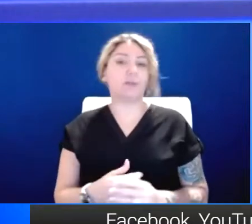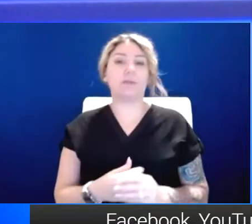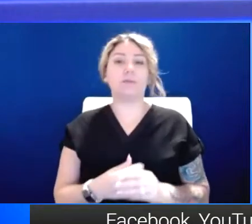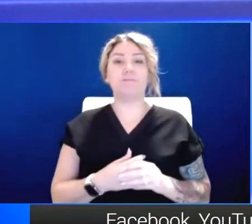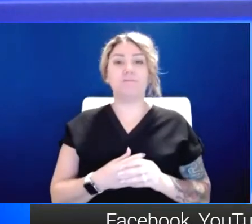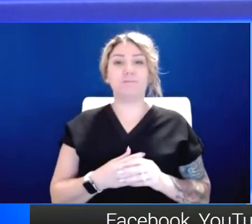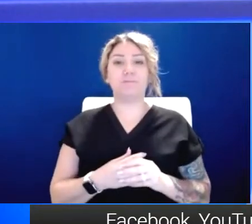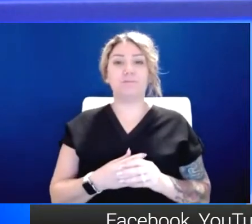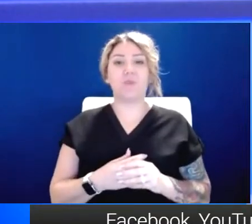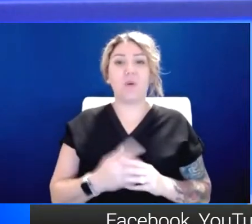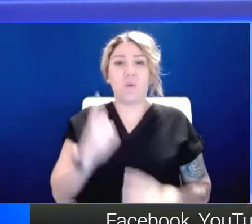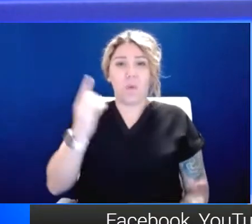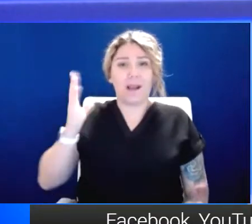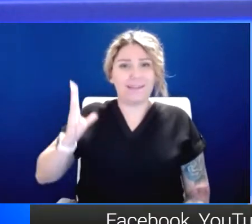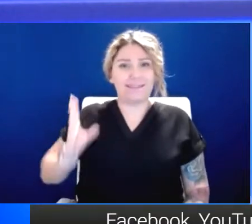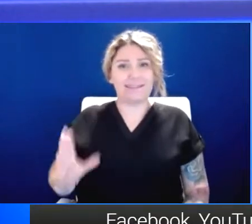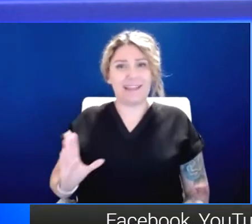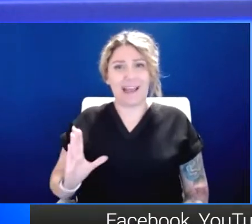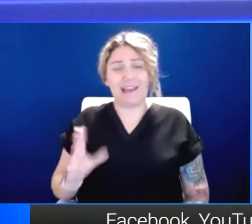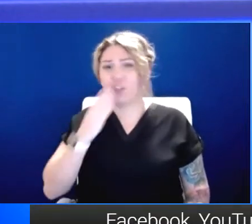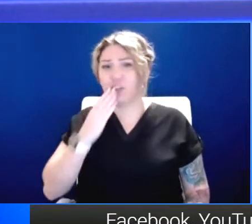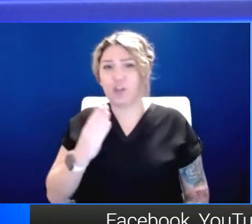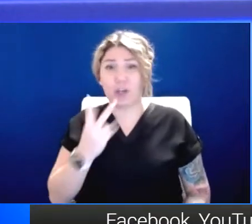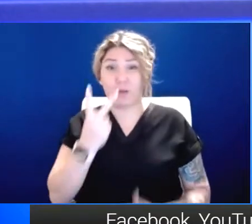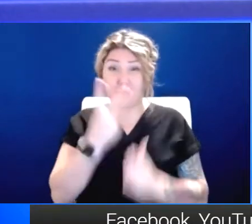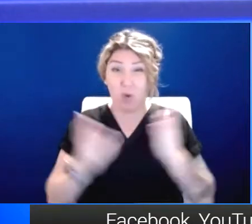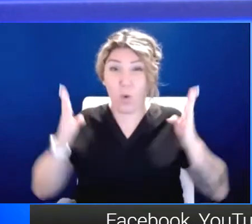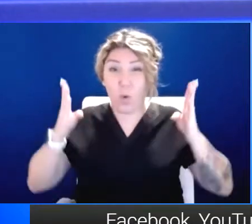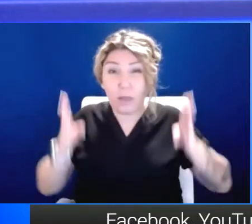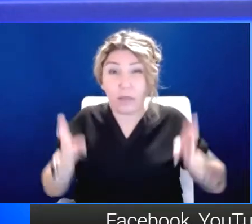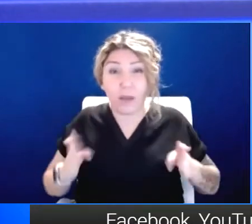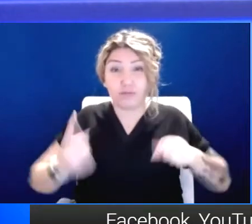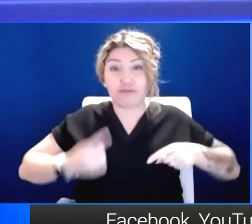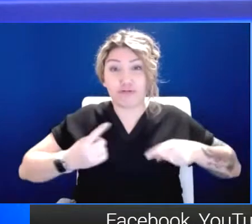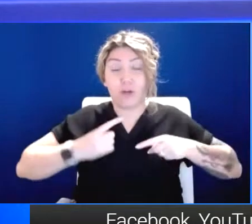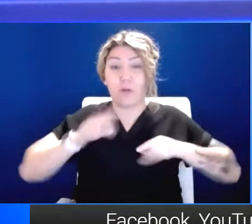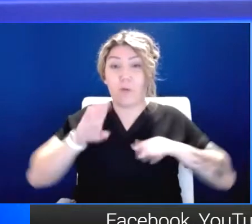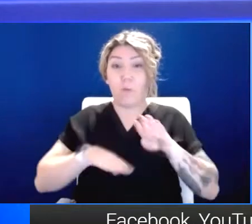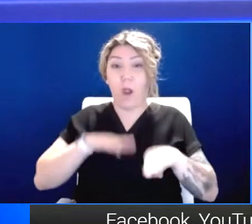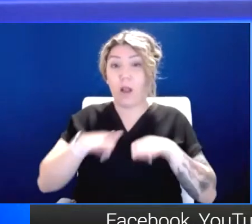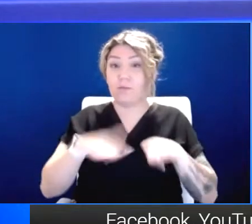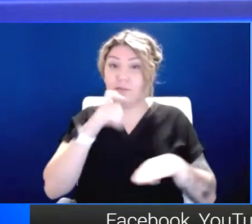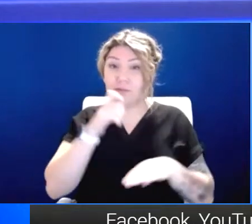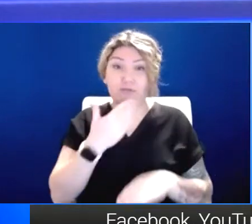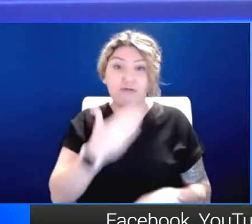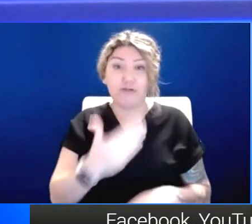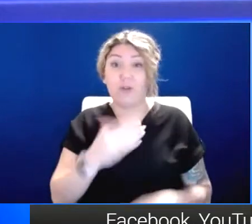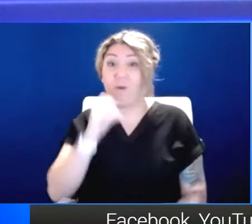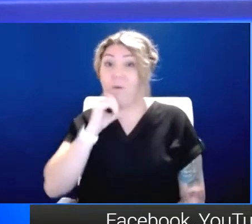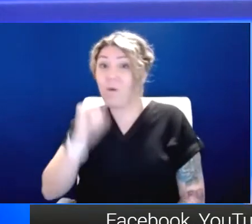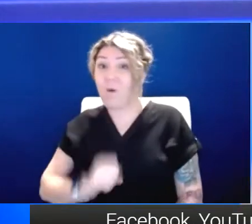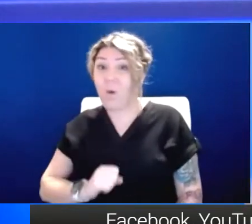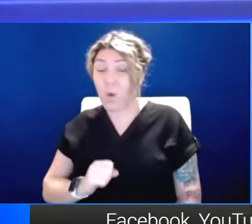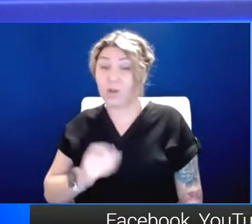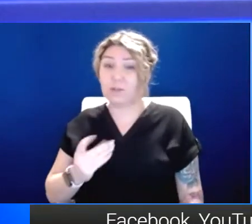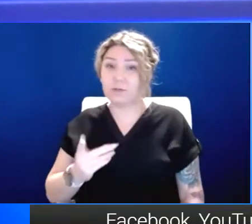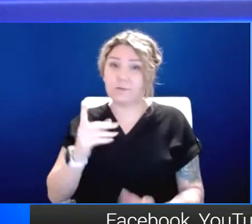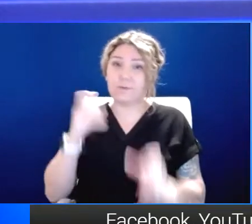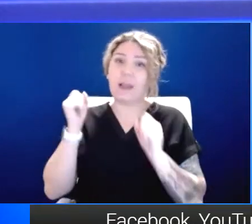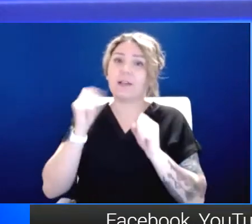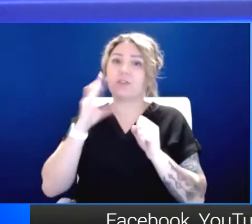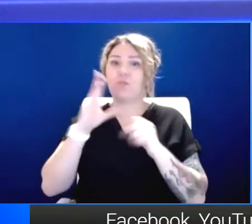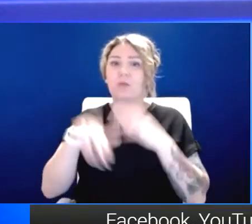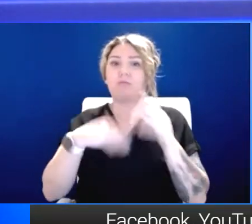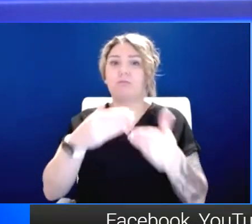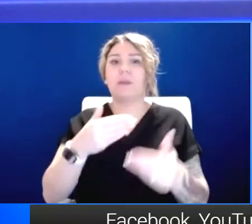is good, starting on both sides with walking difficulty may not be good. Older the person is, the faster it'll progress. The younger